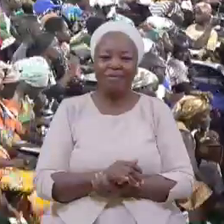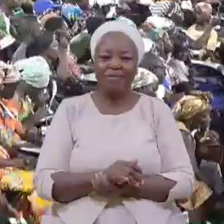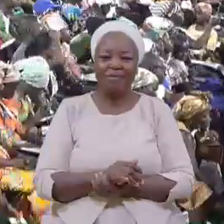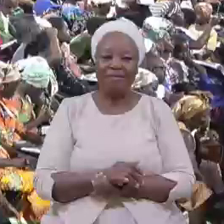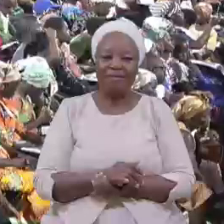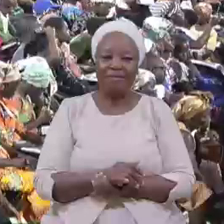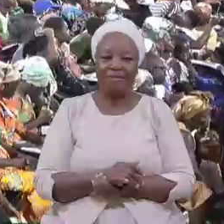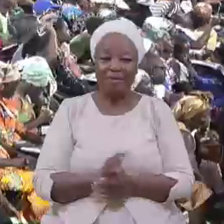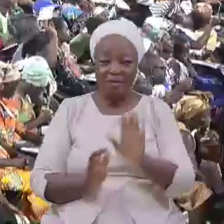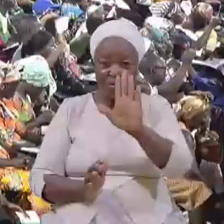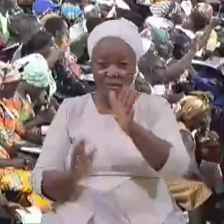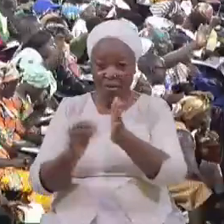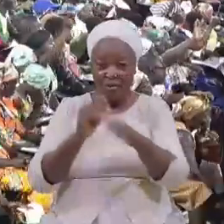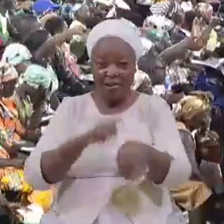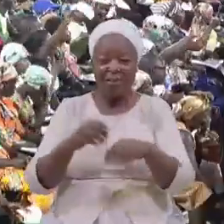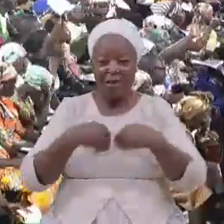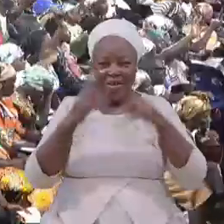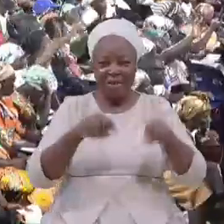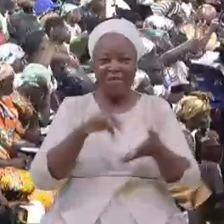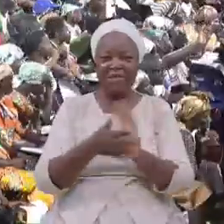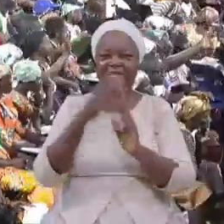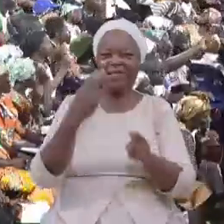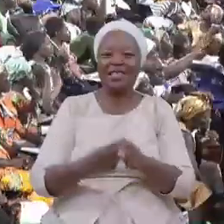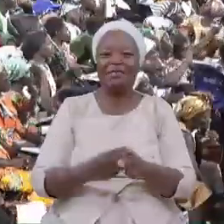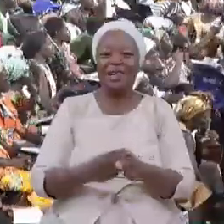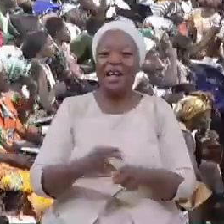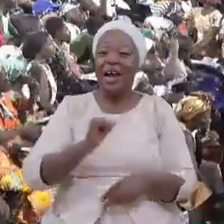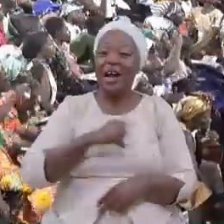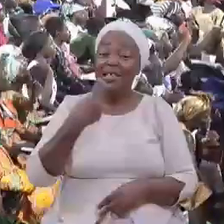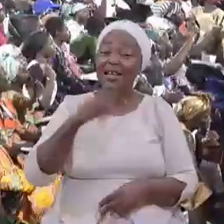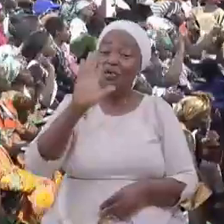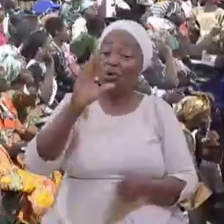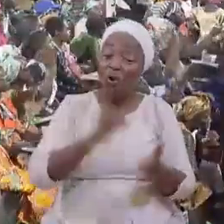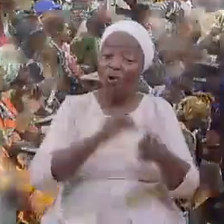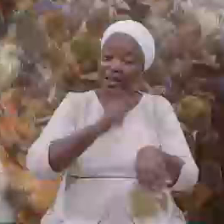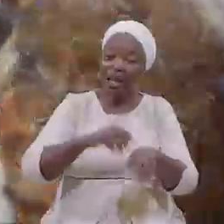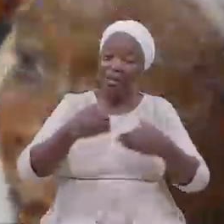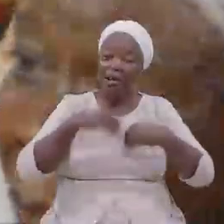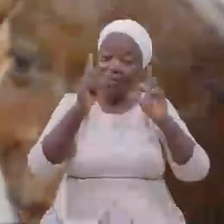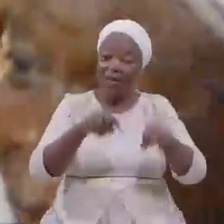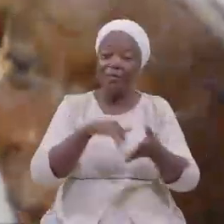Your own time has come. I said your own time has come.